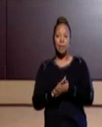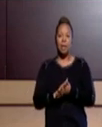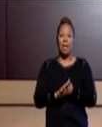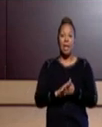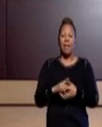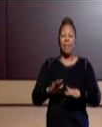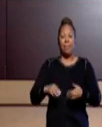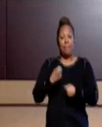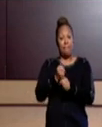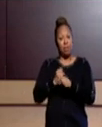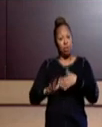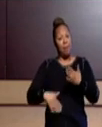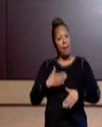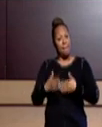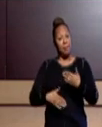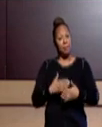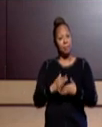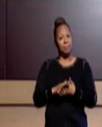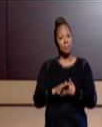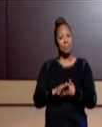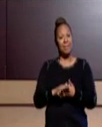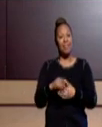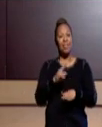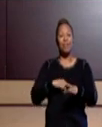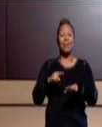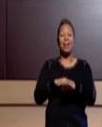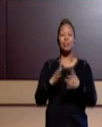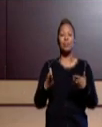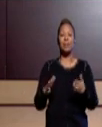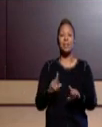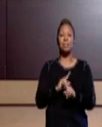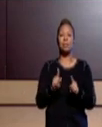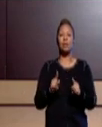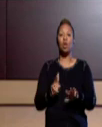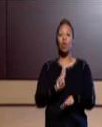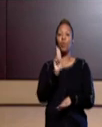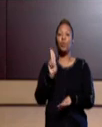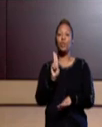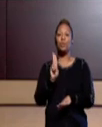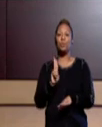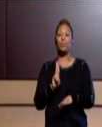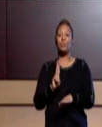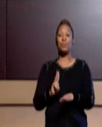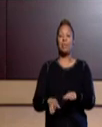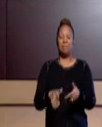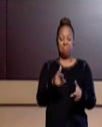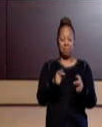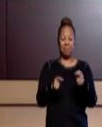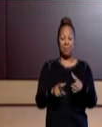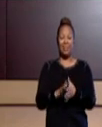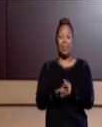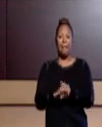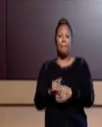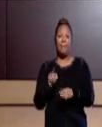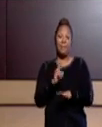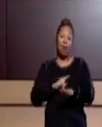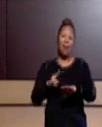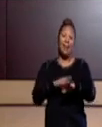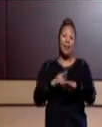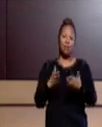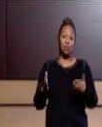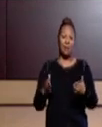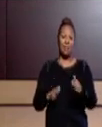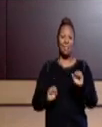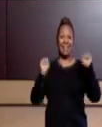keeps you happy and things like that, there are natural ways. But we use dopamine. Social media does dopamine too, but there are natural ways